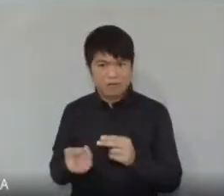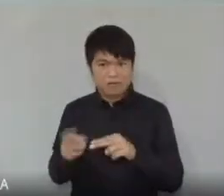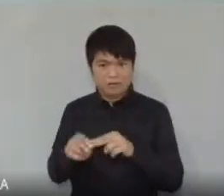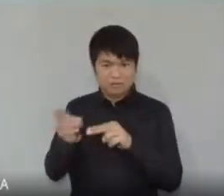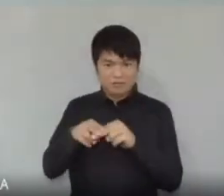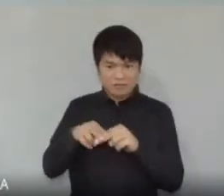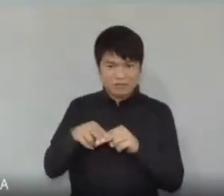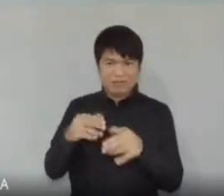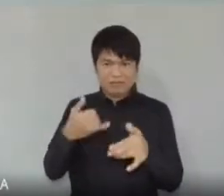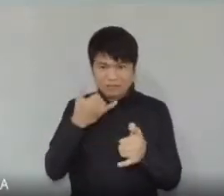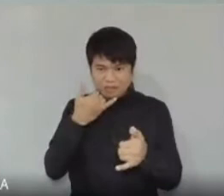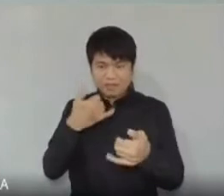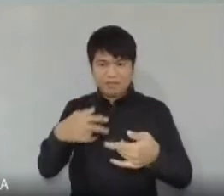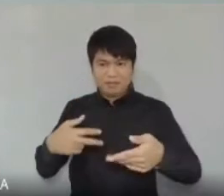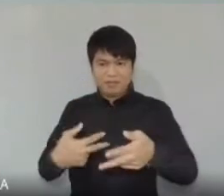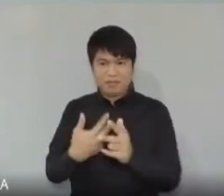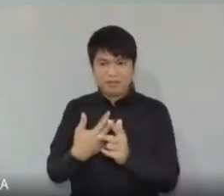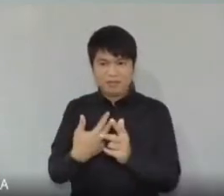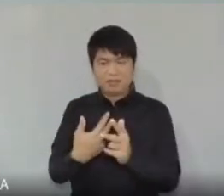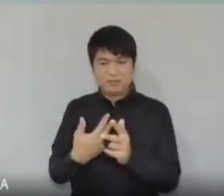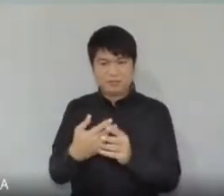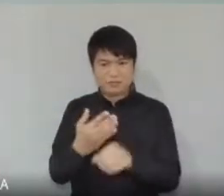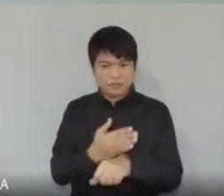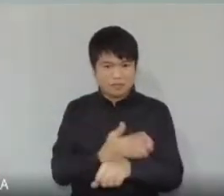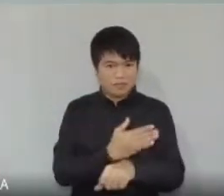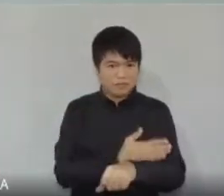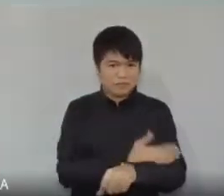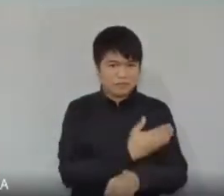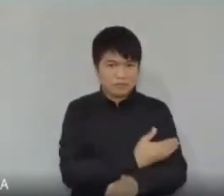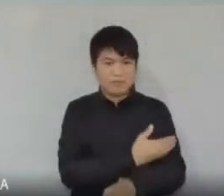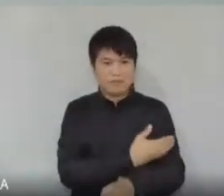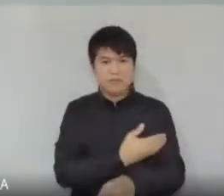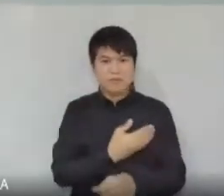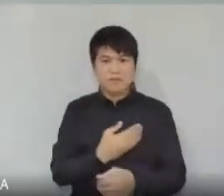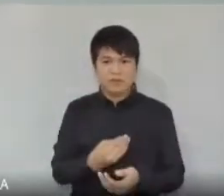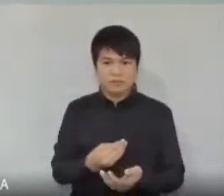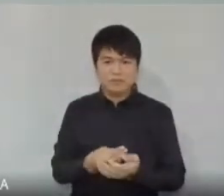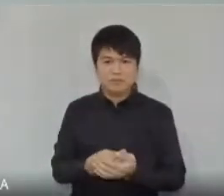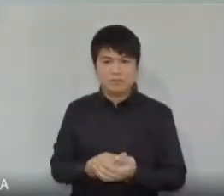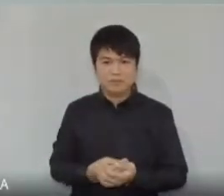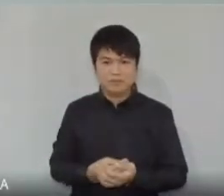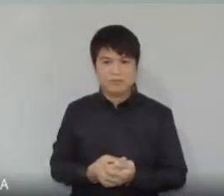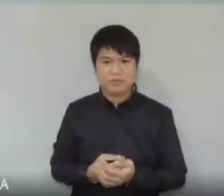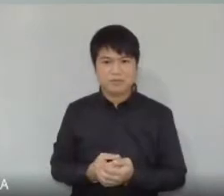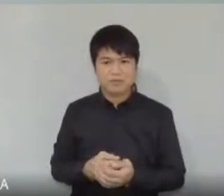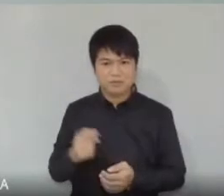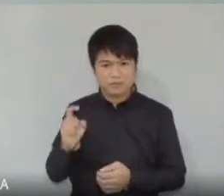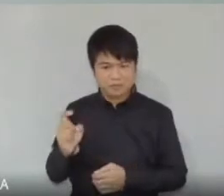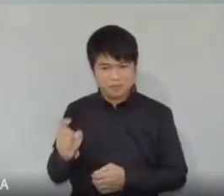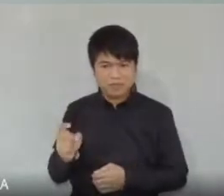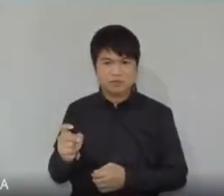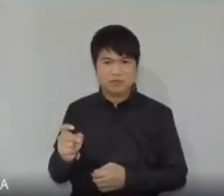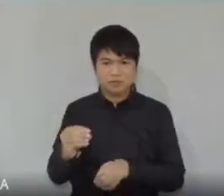this launching will serve as venues for gathering insights that would redound to improve